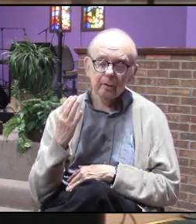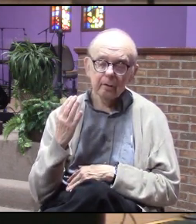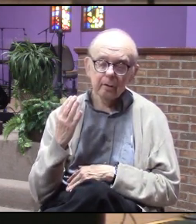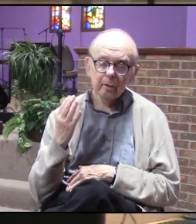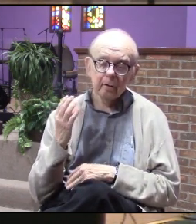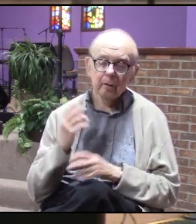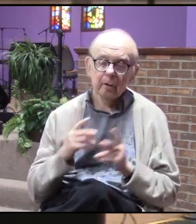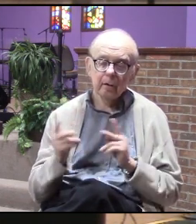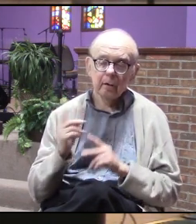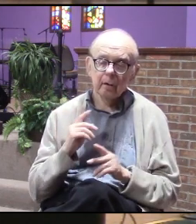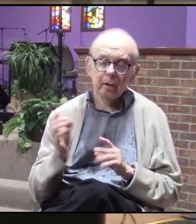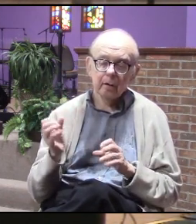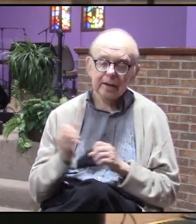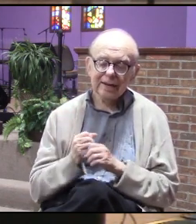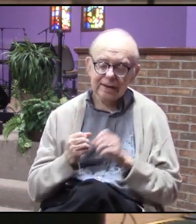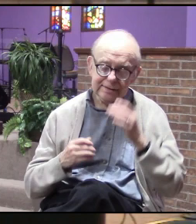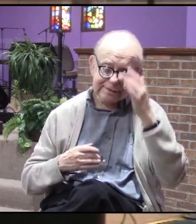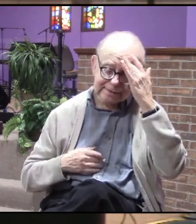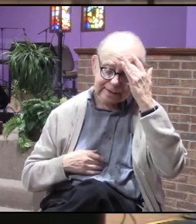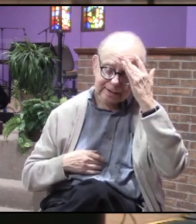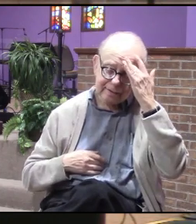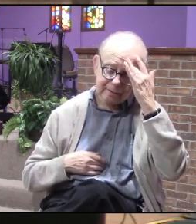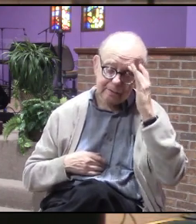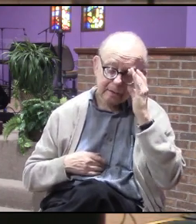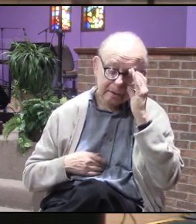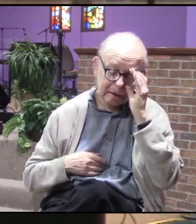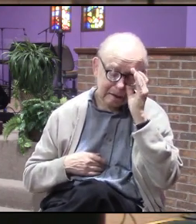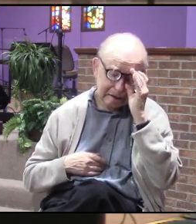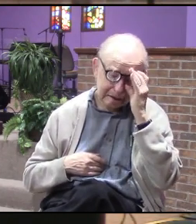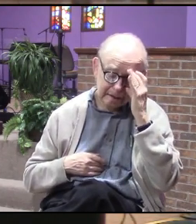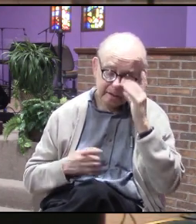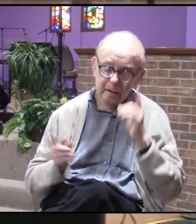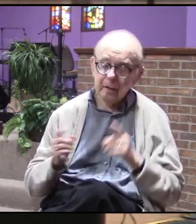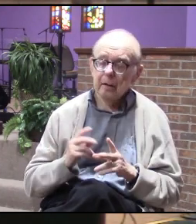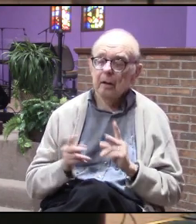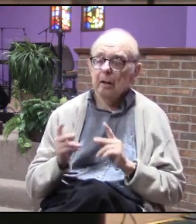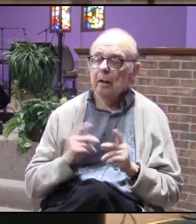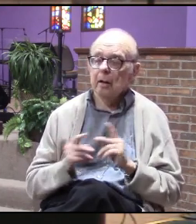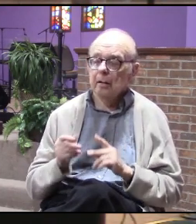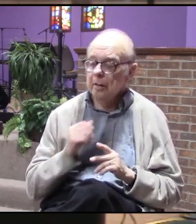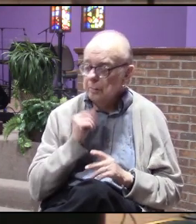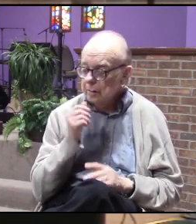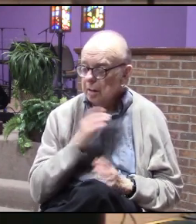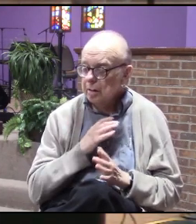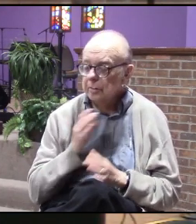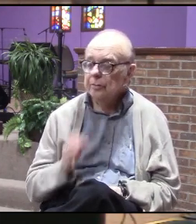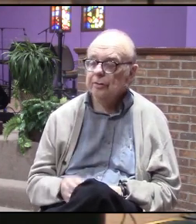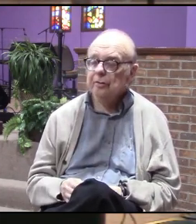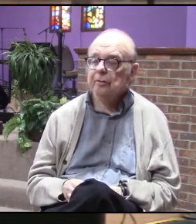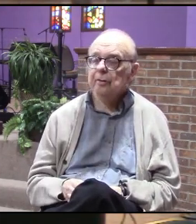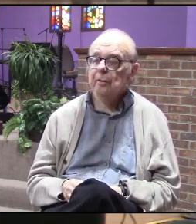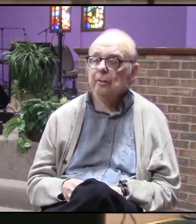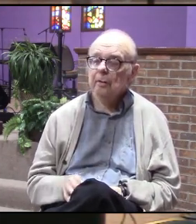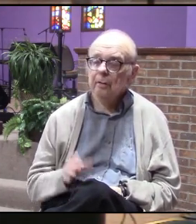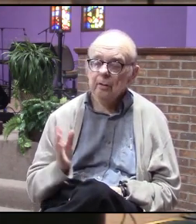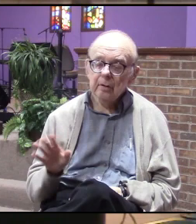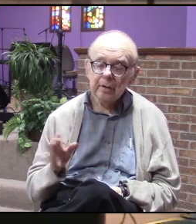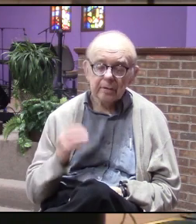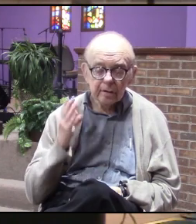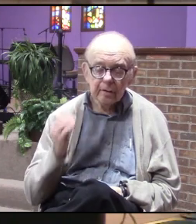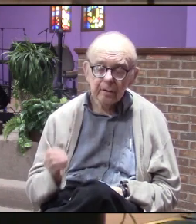The people that were getting sick were the people that were not Christians, had